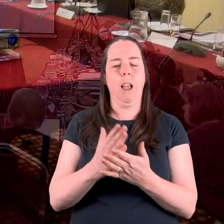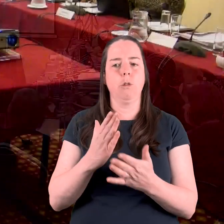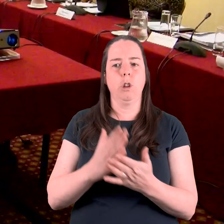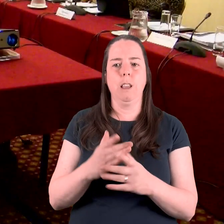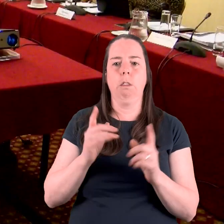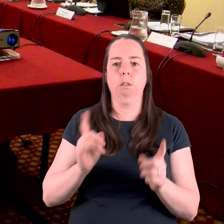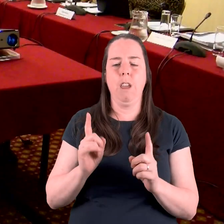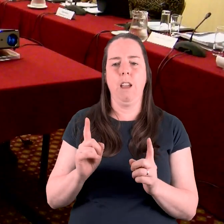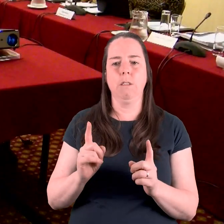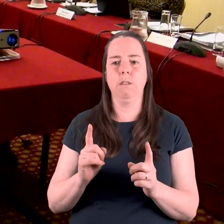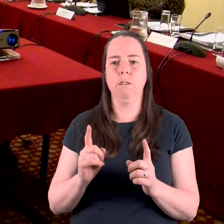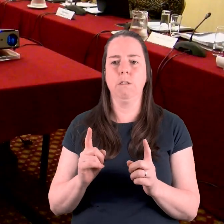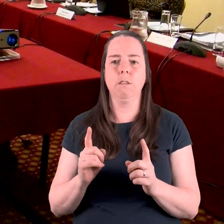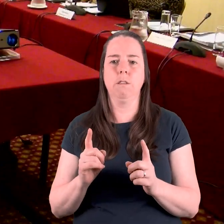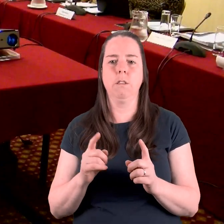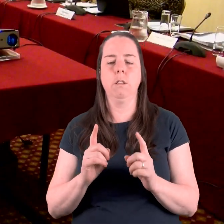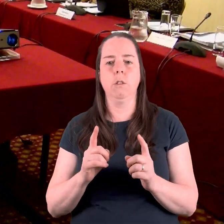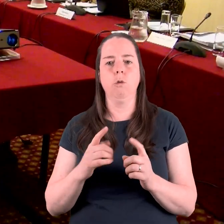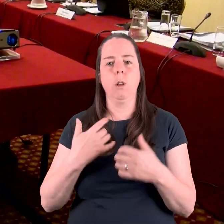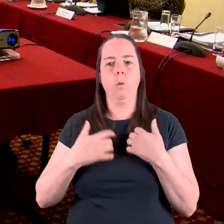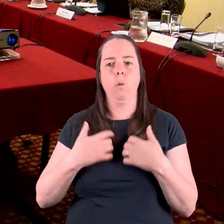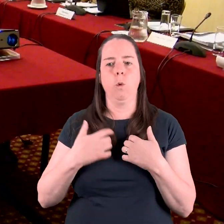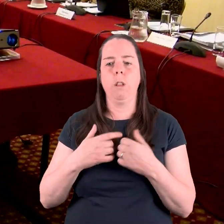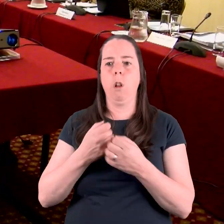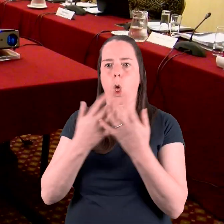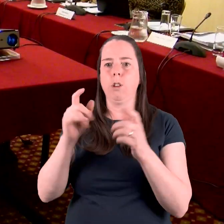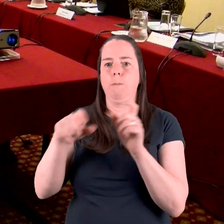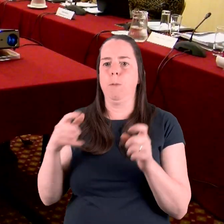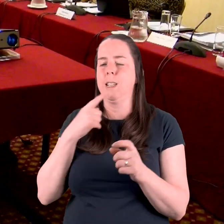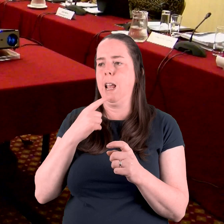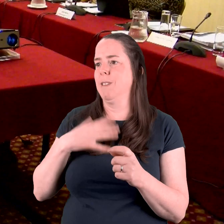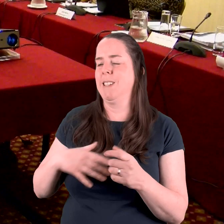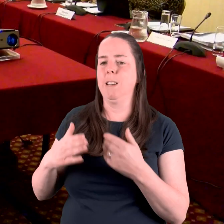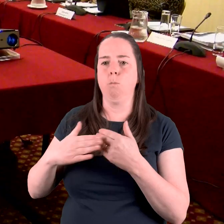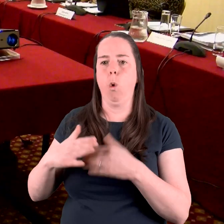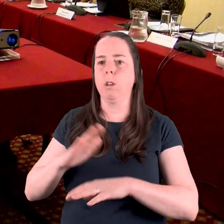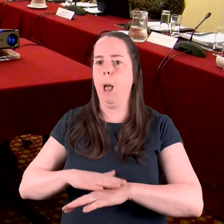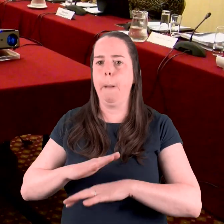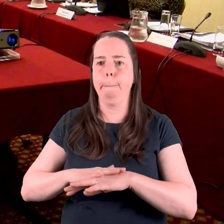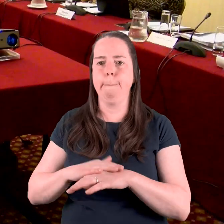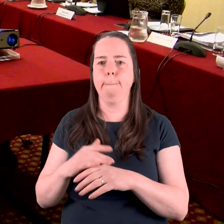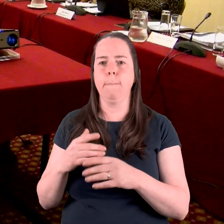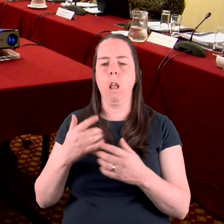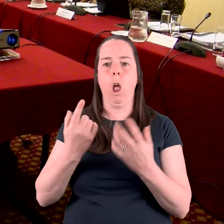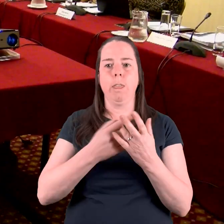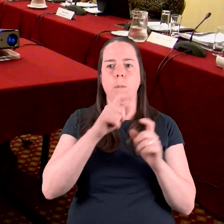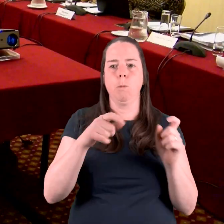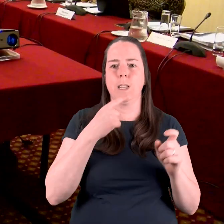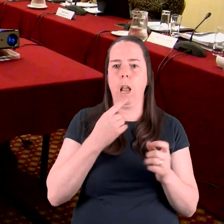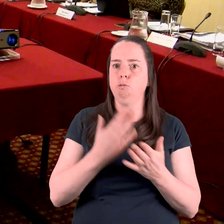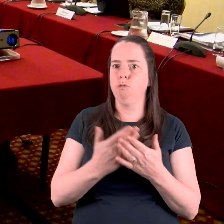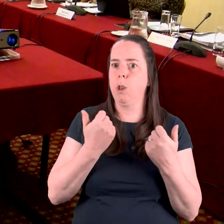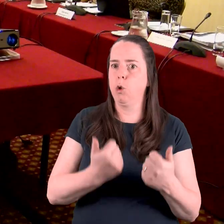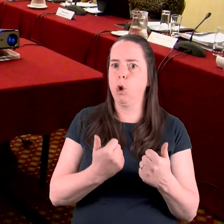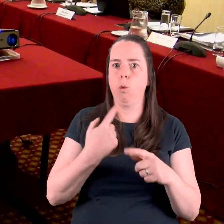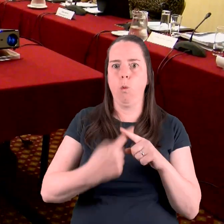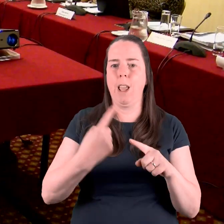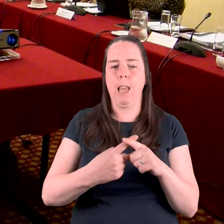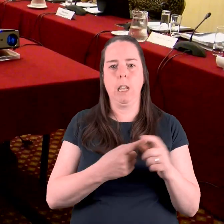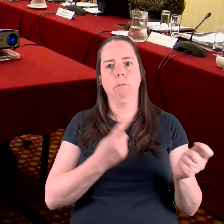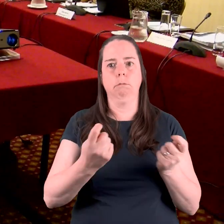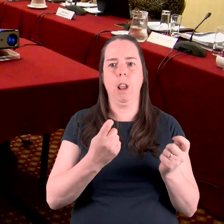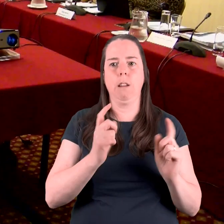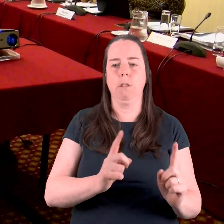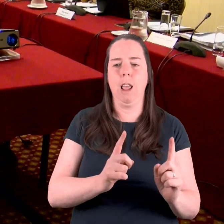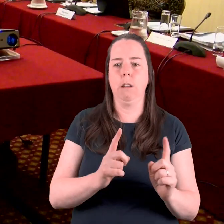was actually some people, so the speed, actually, that was really interesting. There were a lot of people saying we need lots more time. There were other people saying, actually, it's really good to